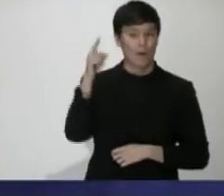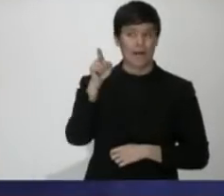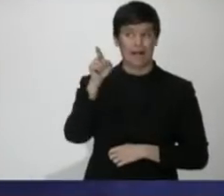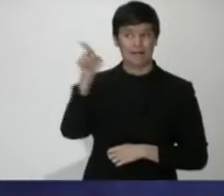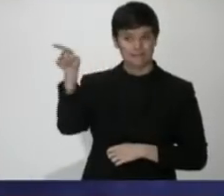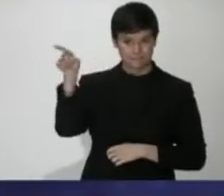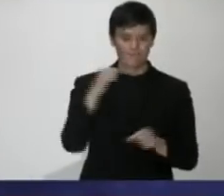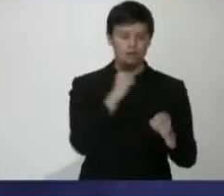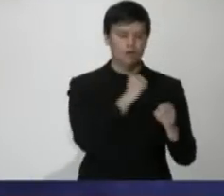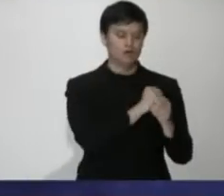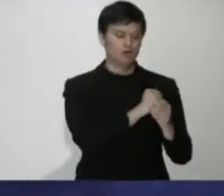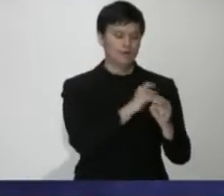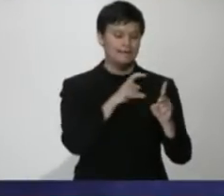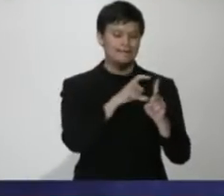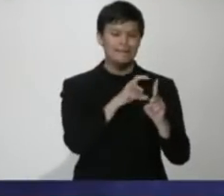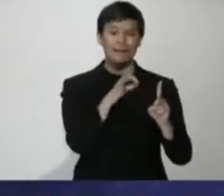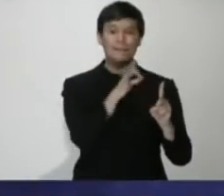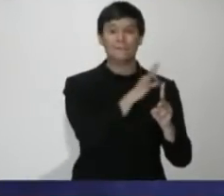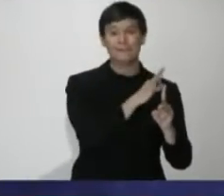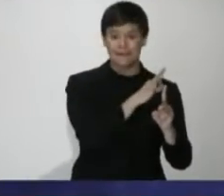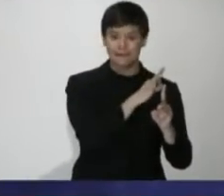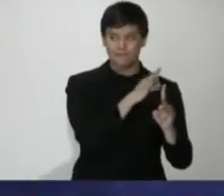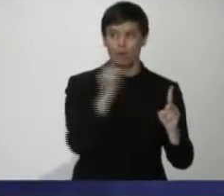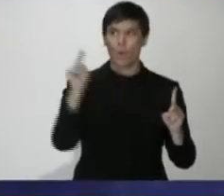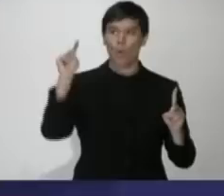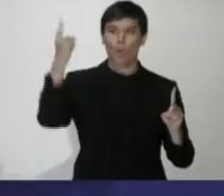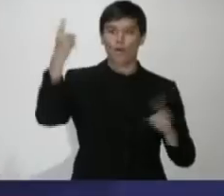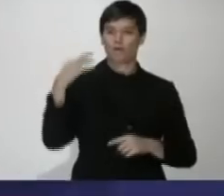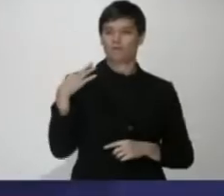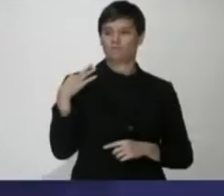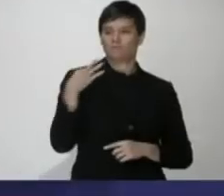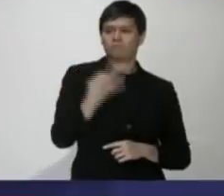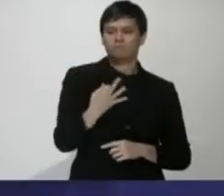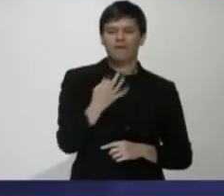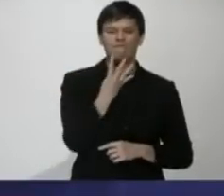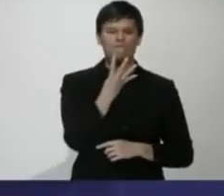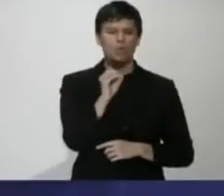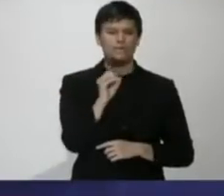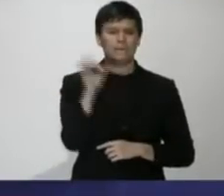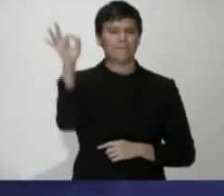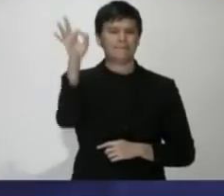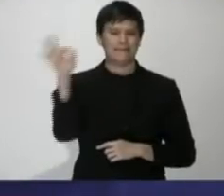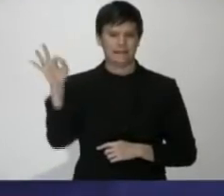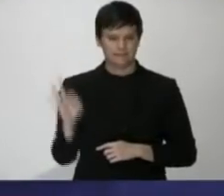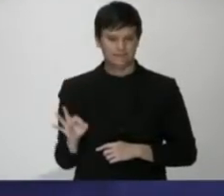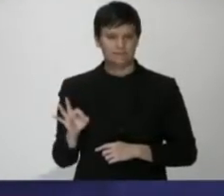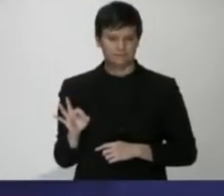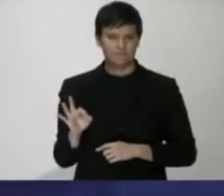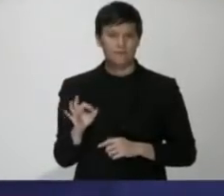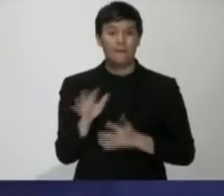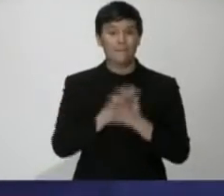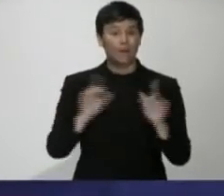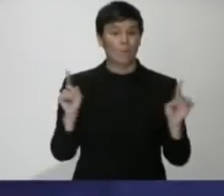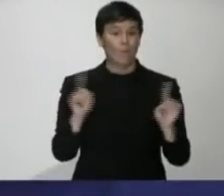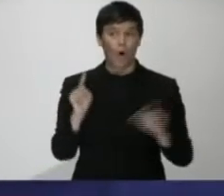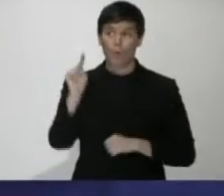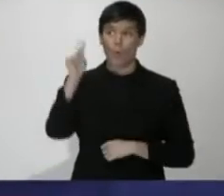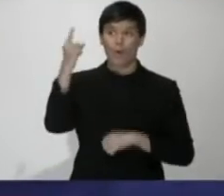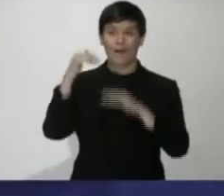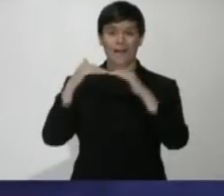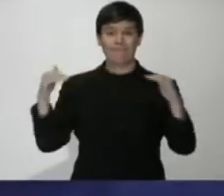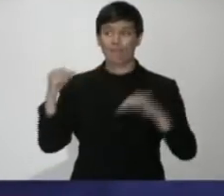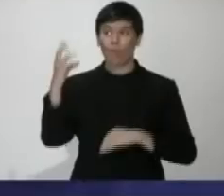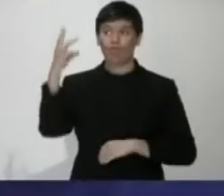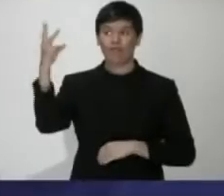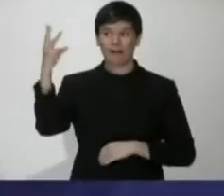New Zealand's GDP, so the level 3 situation in Auckland has impacts on the rest of the country. A lot of businesses outside